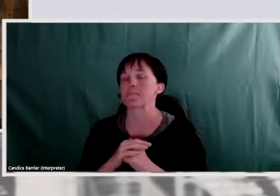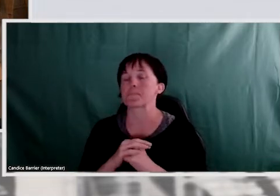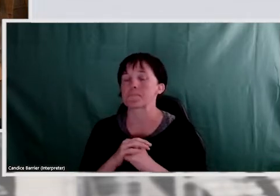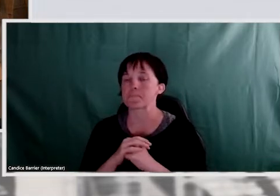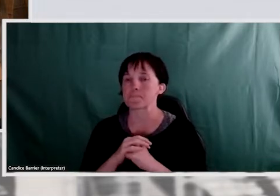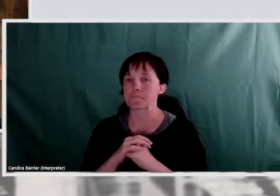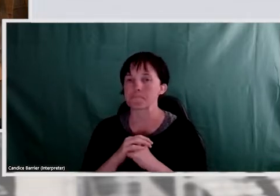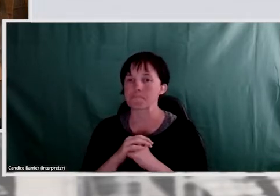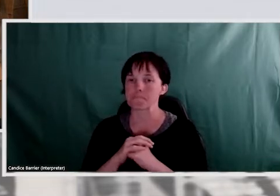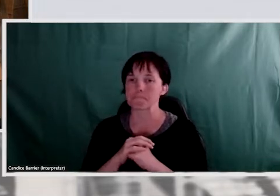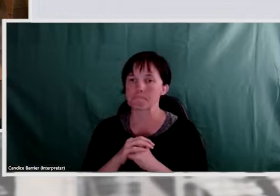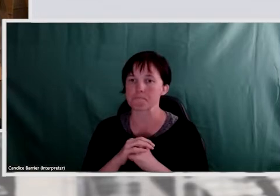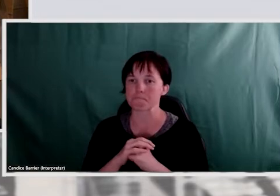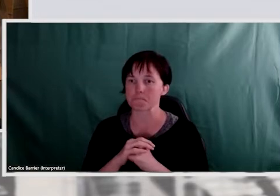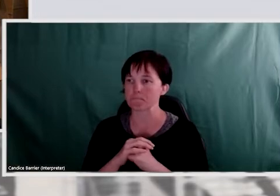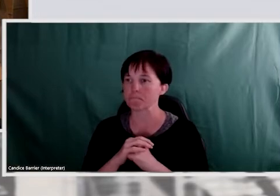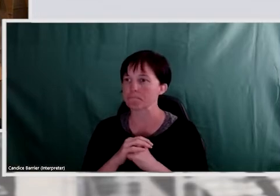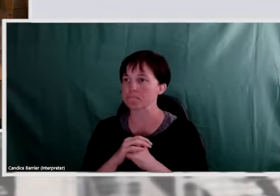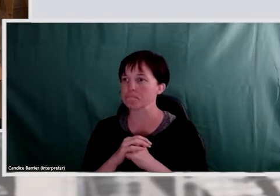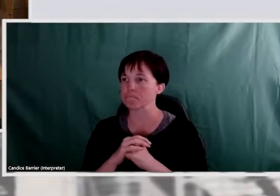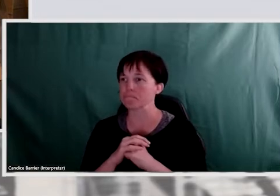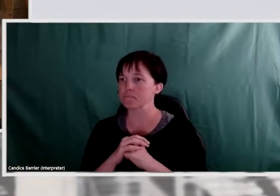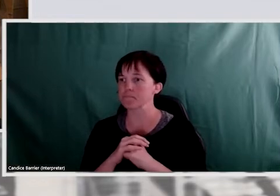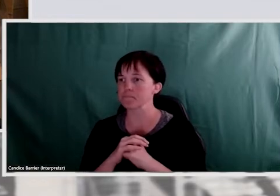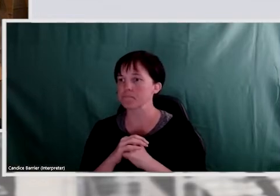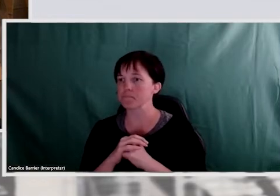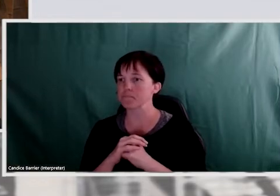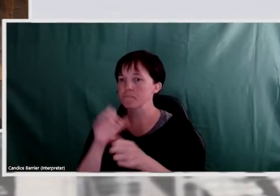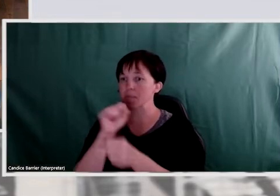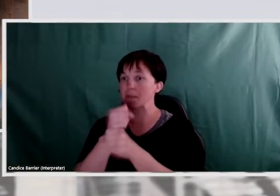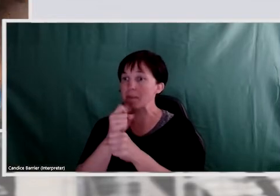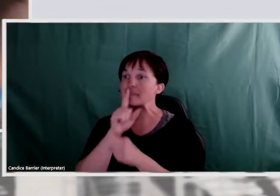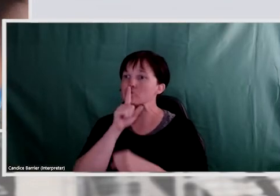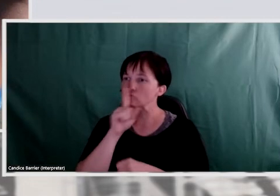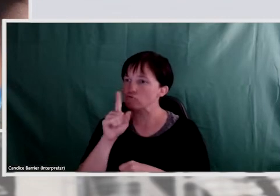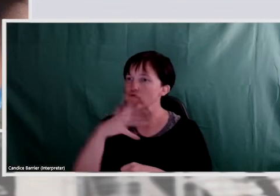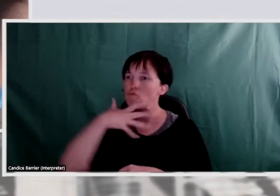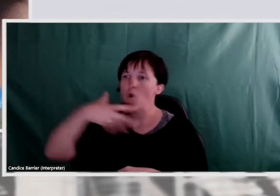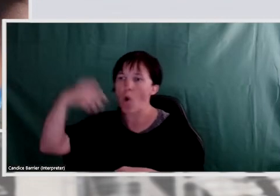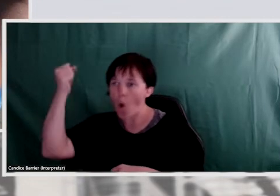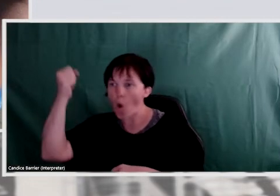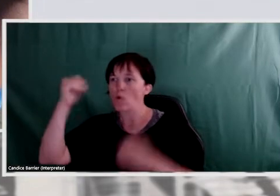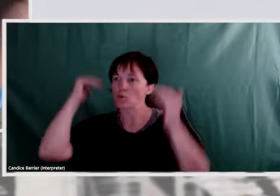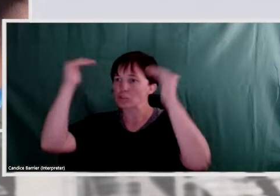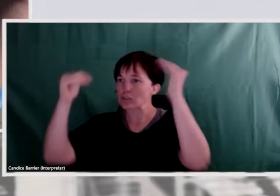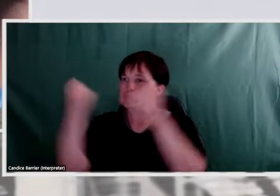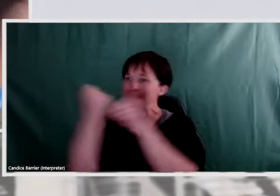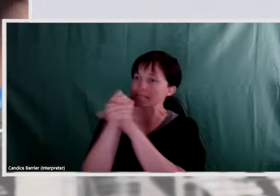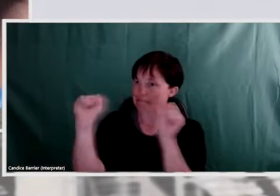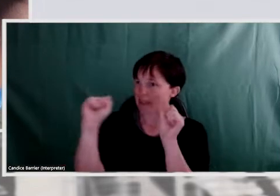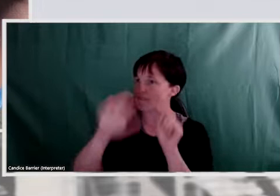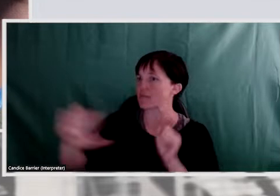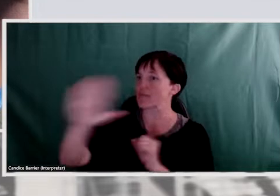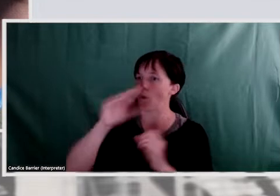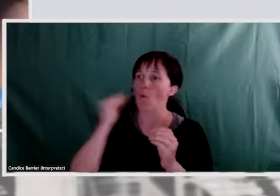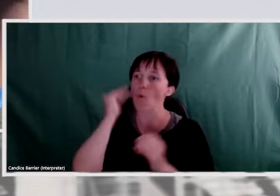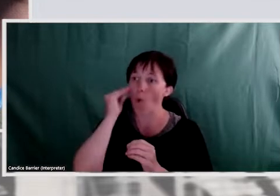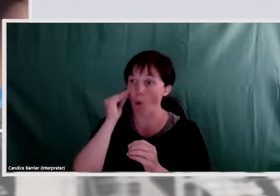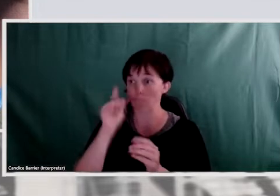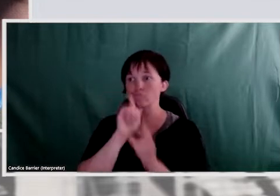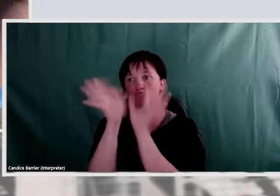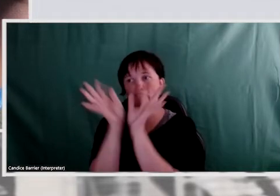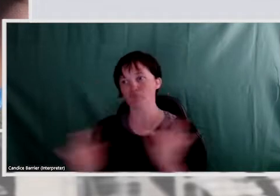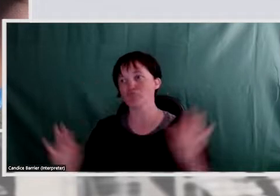to make sure that older adults are safe in their home is critically important to us. The other